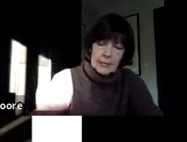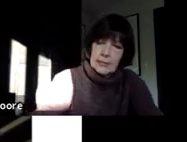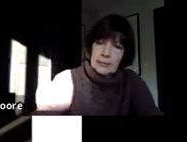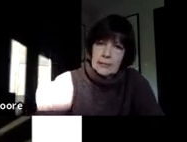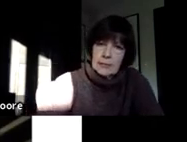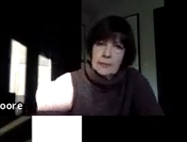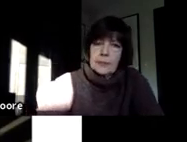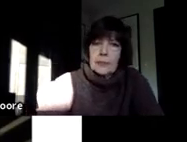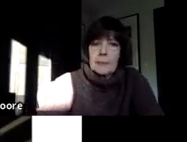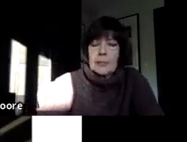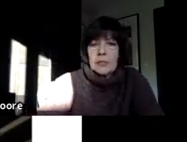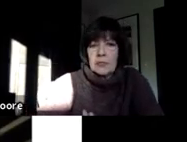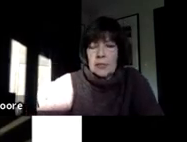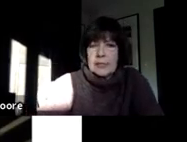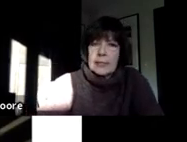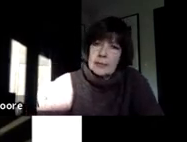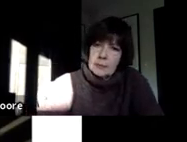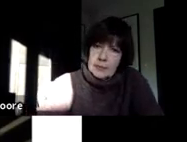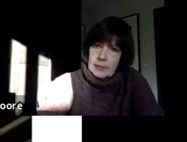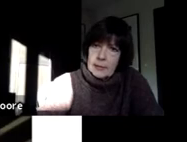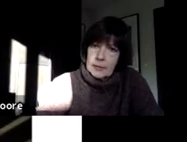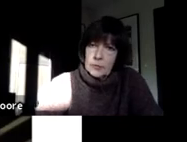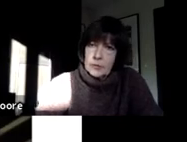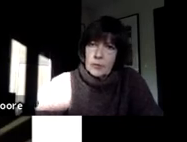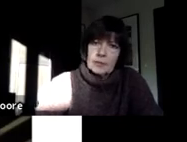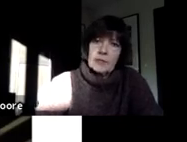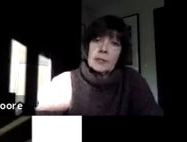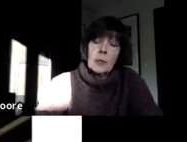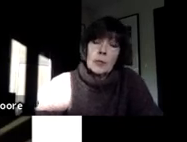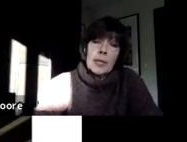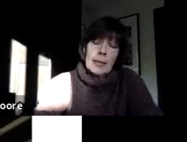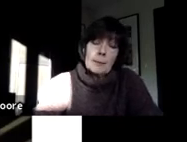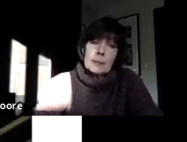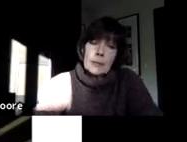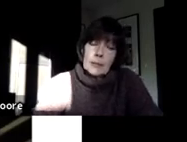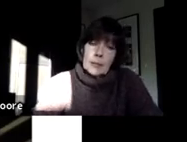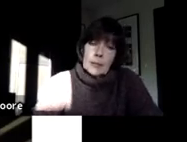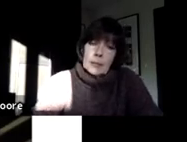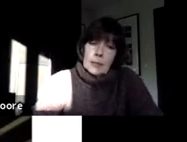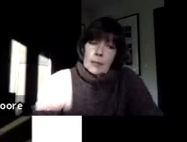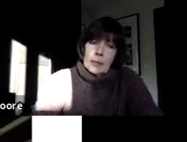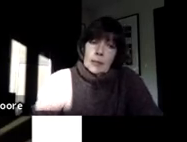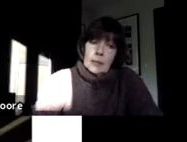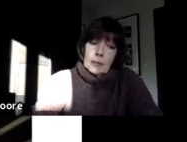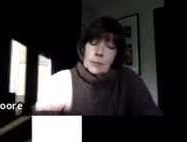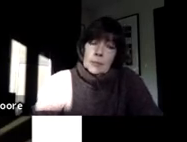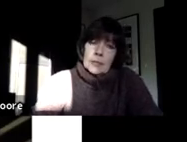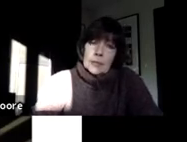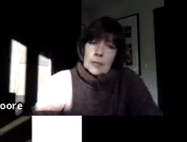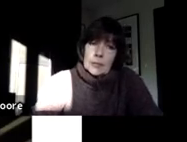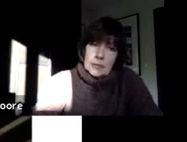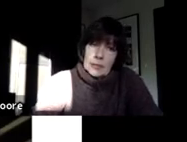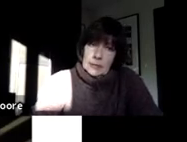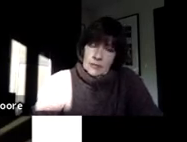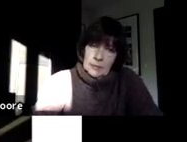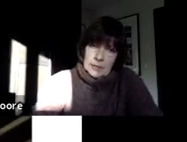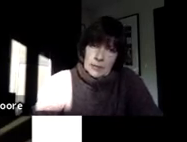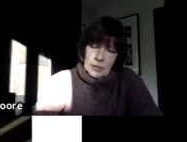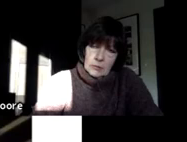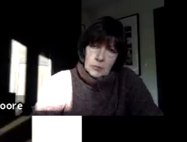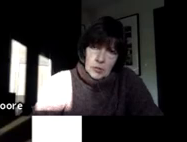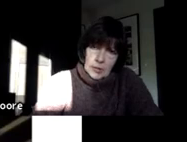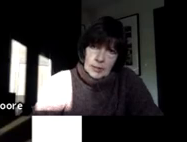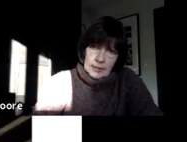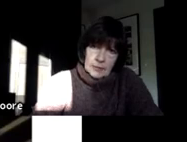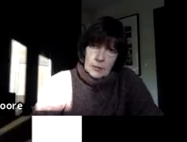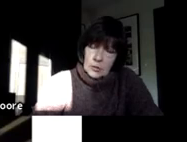painful as it is, as forensically by design we try and figure out what happened, brings us to this kind of